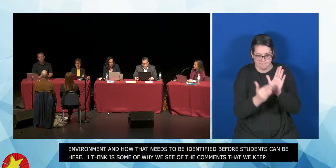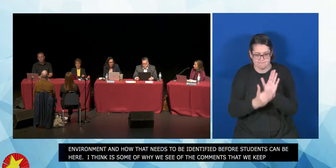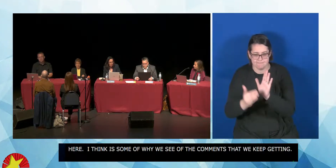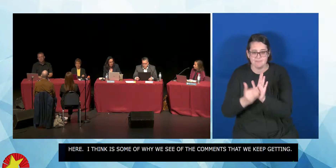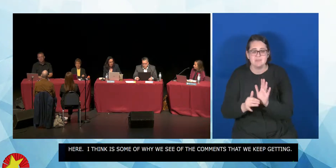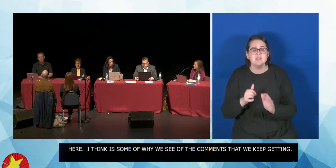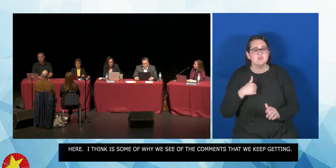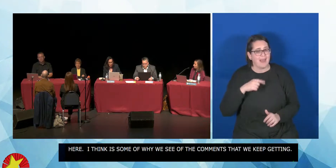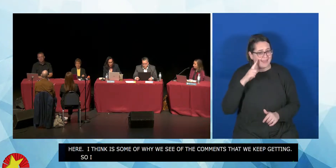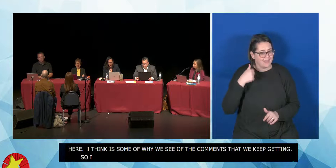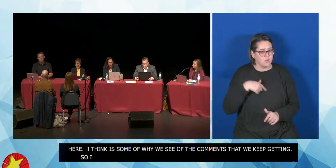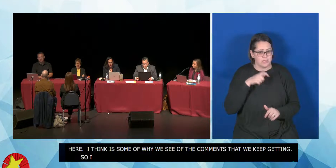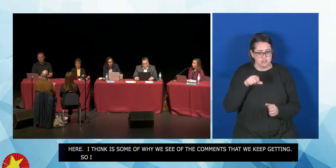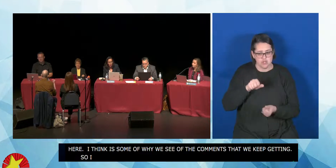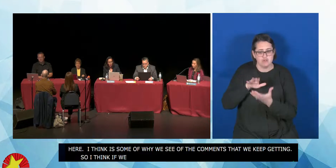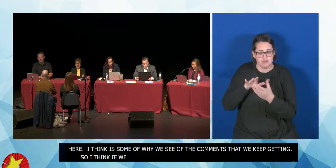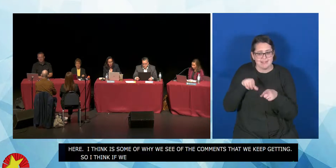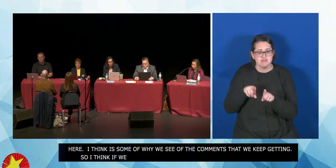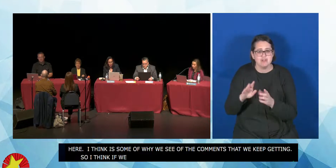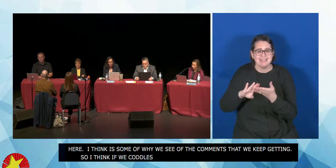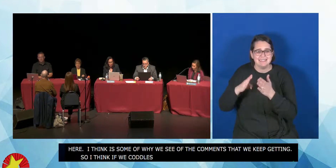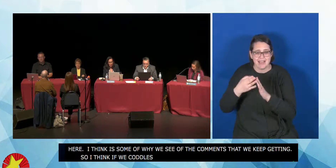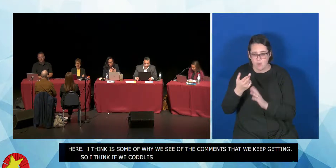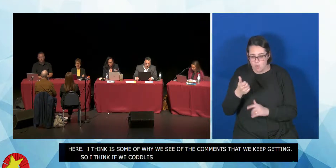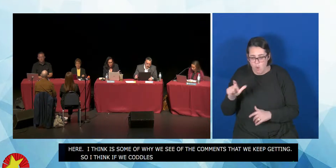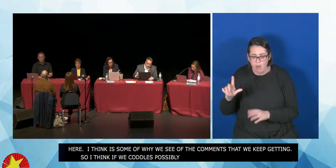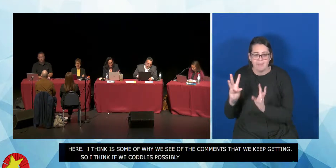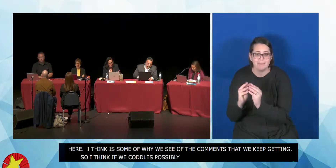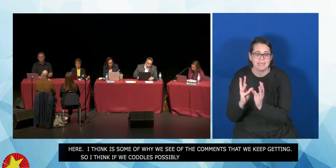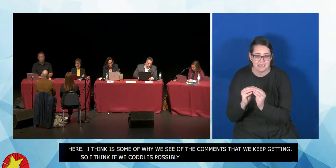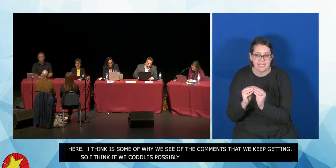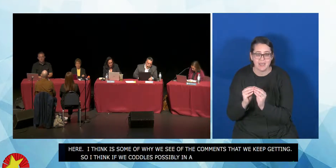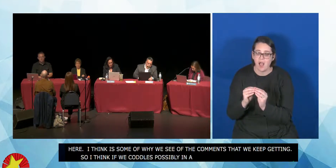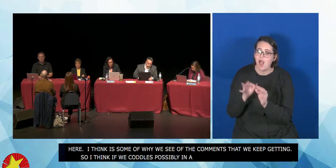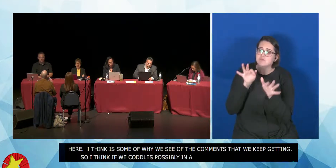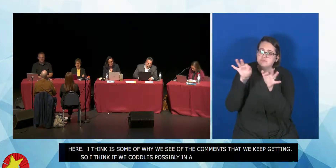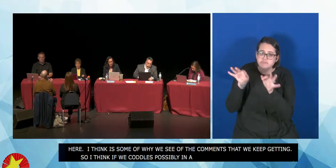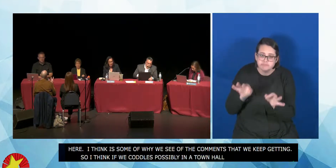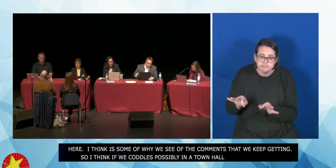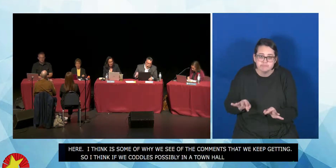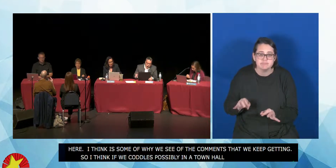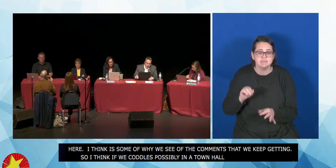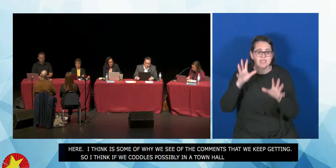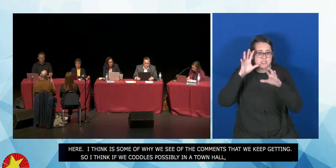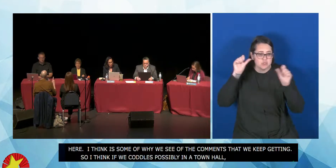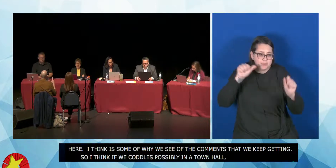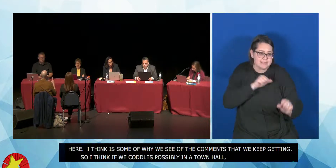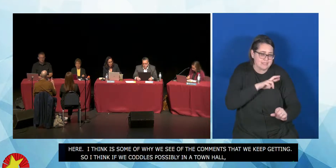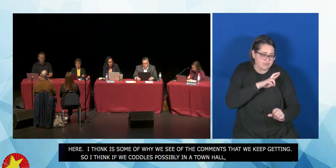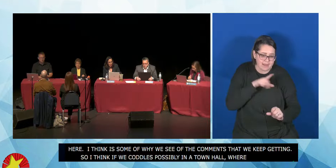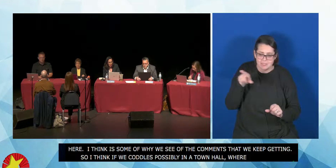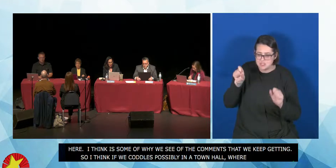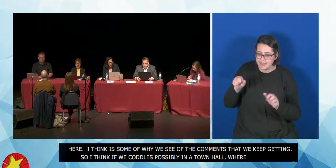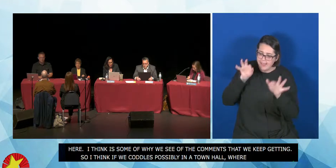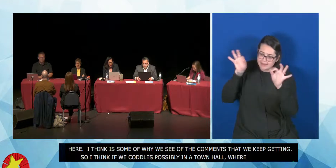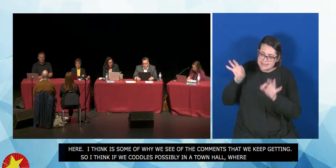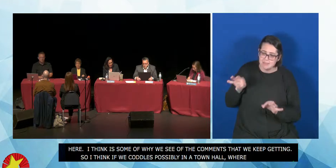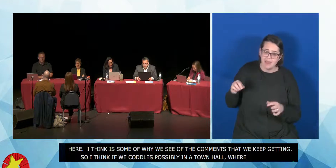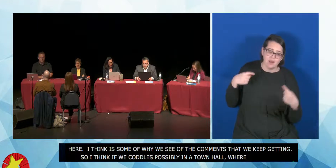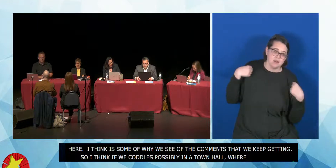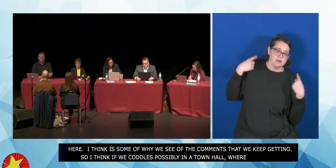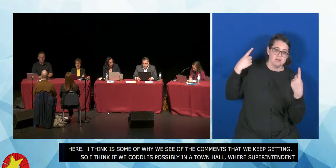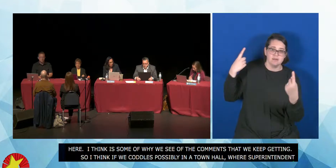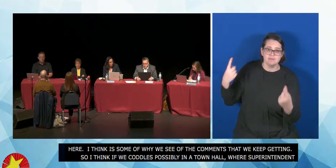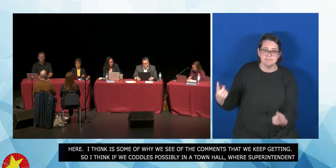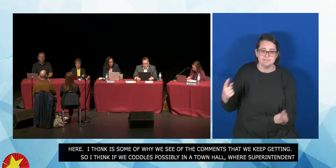that possibly in a town hall where Superintendent Reichman kind of does an evolution and possibly